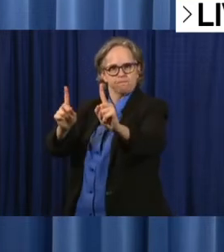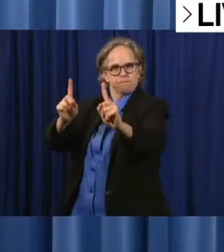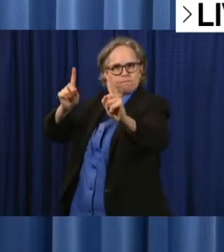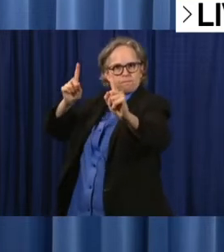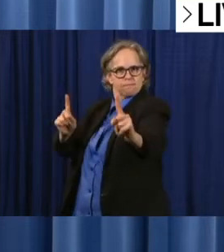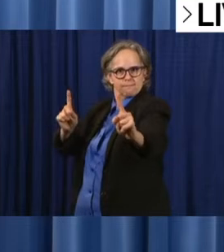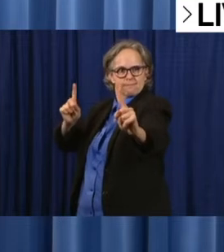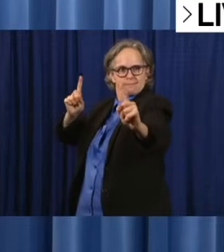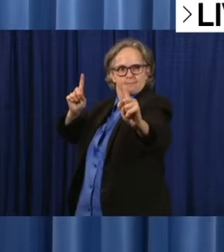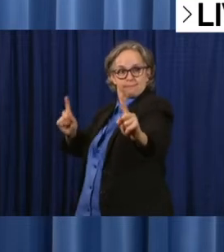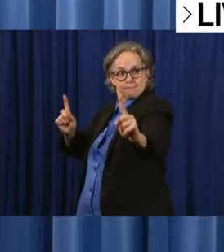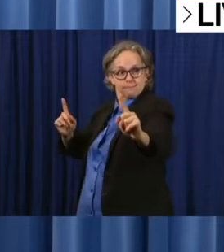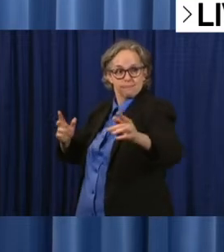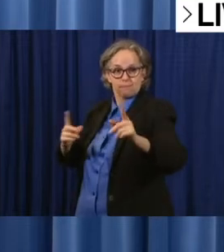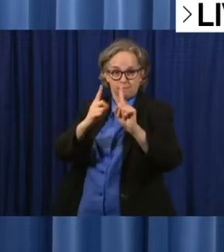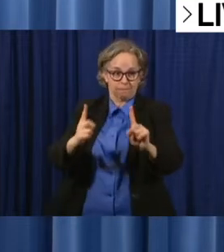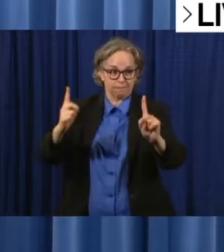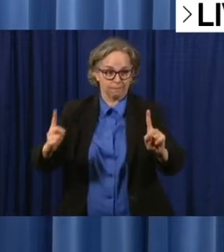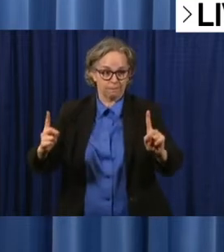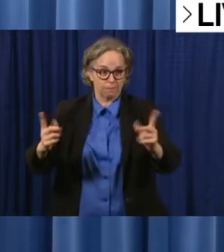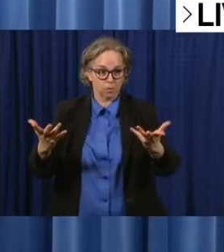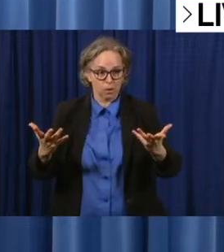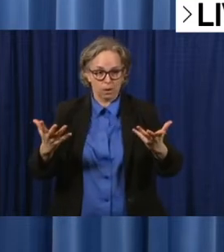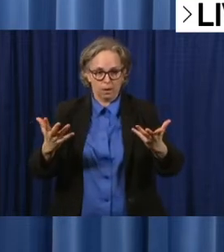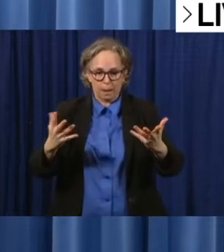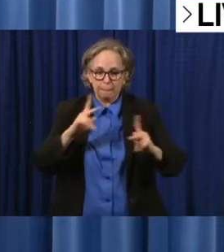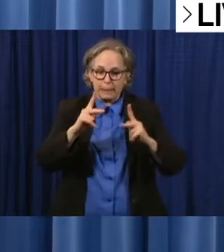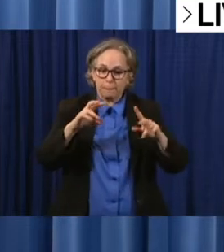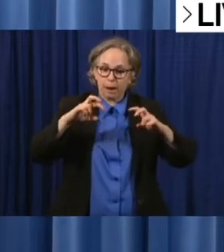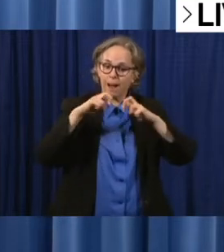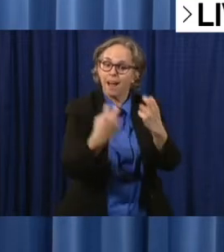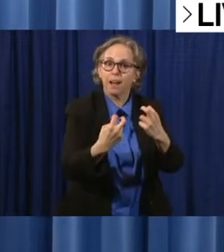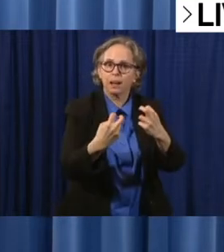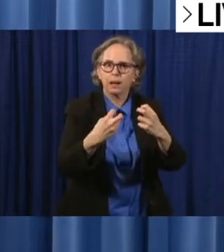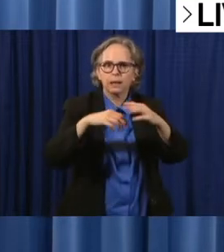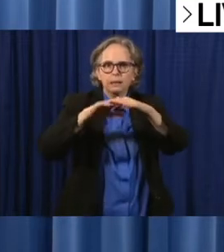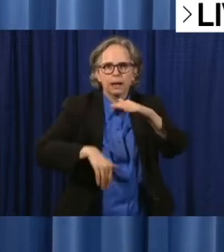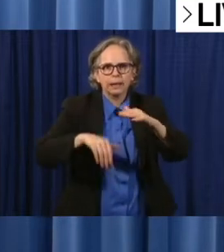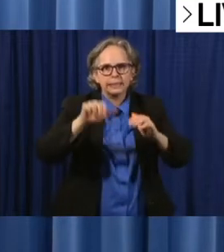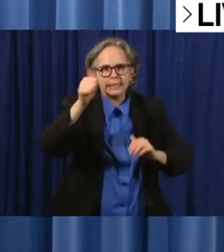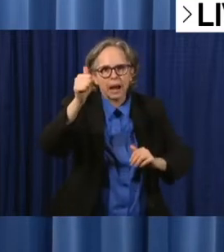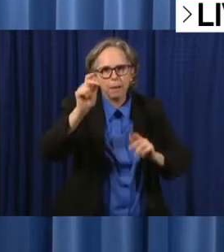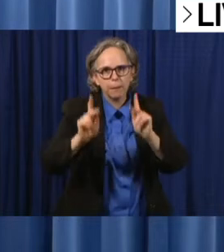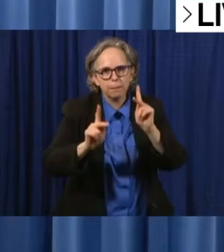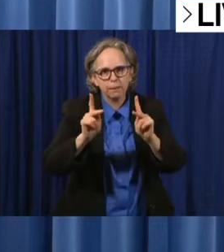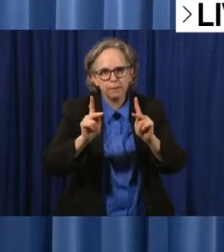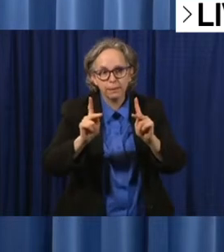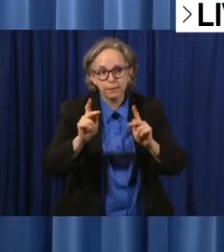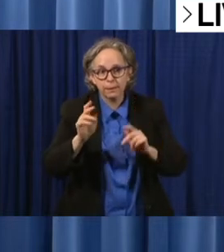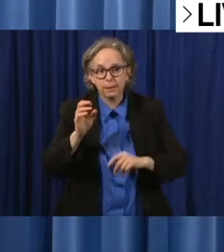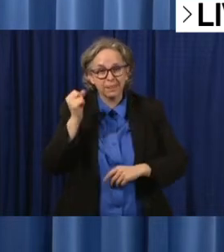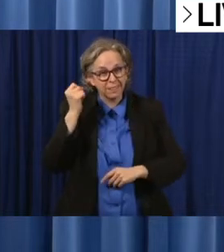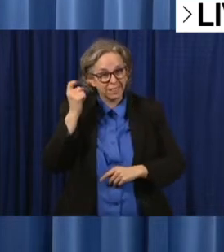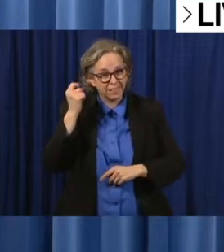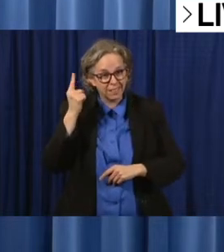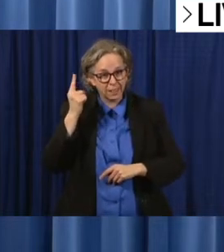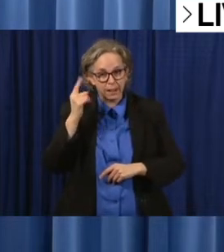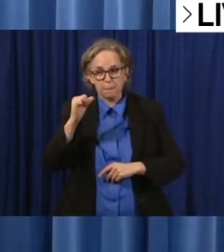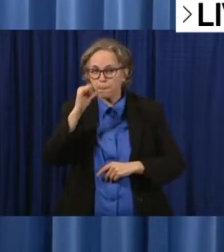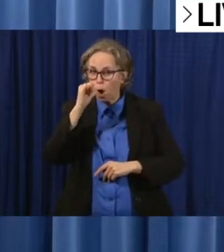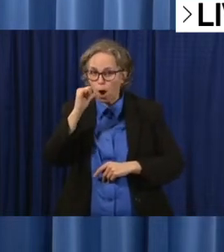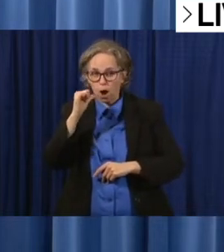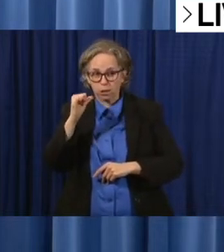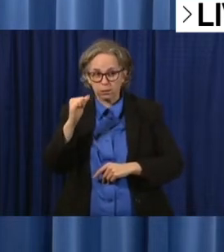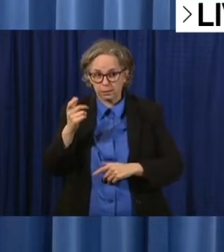persons. Customers, and here is a key part, particularly for the bars. Customers must be seated when